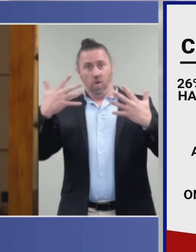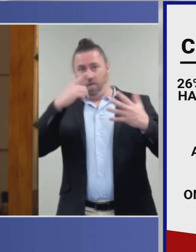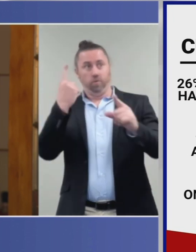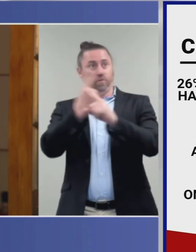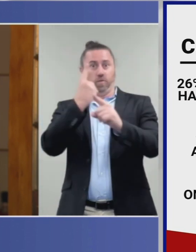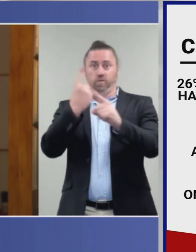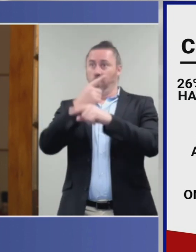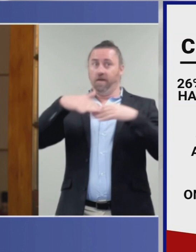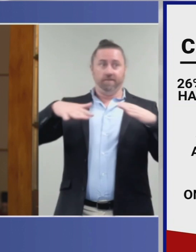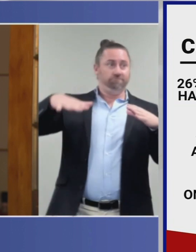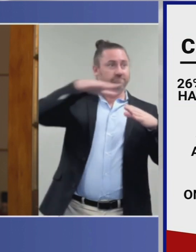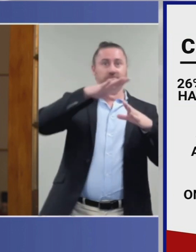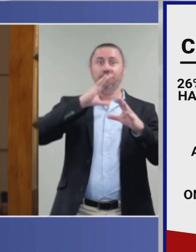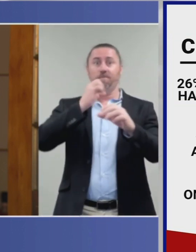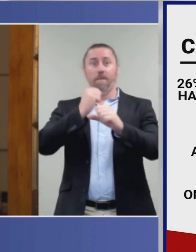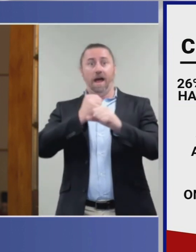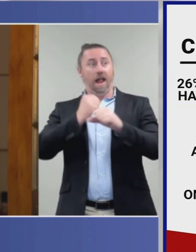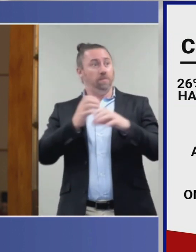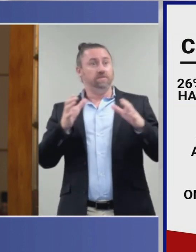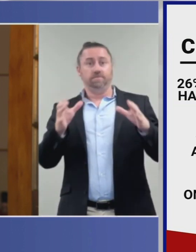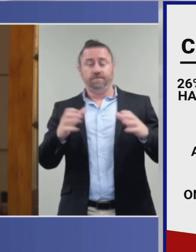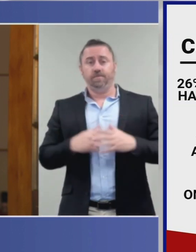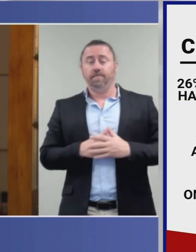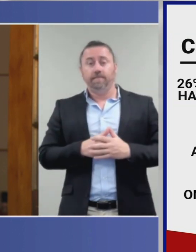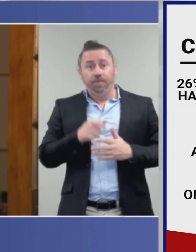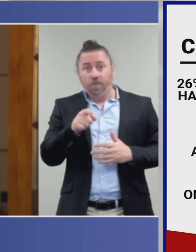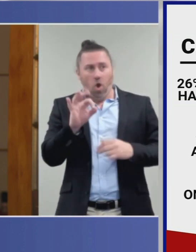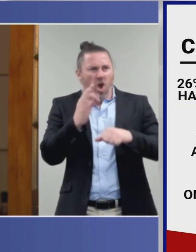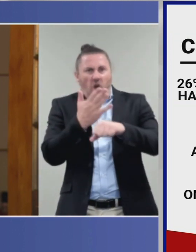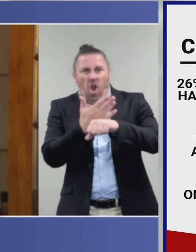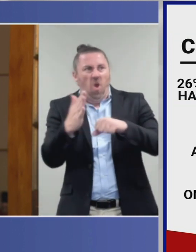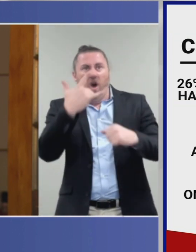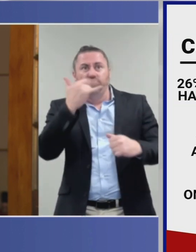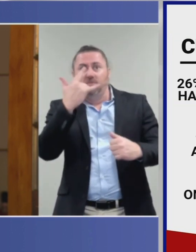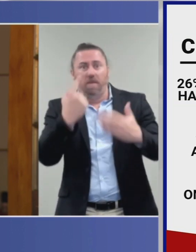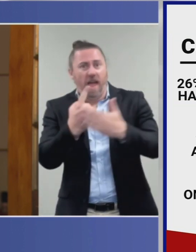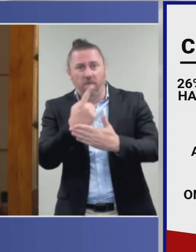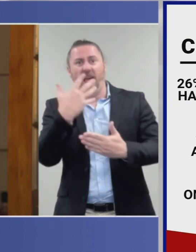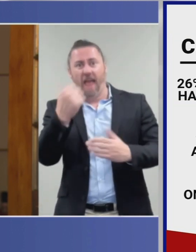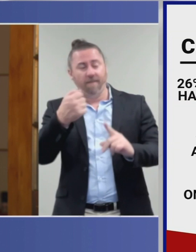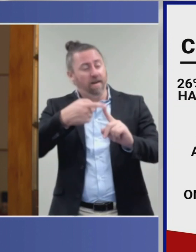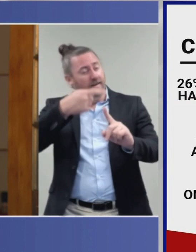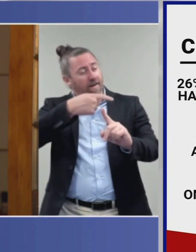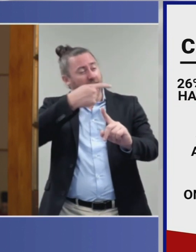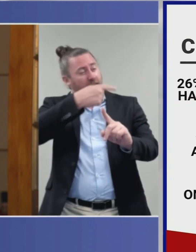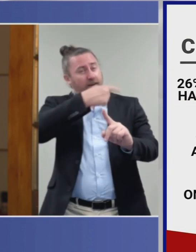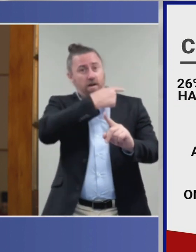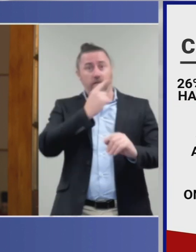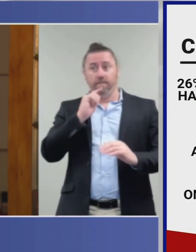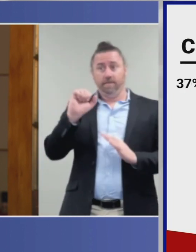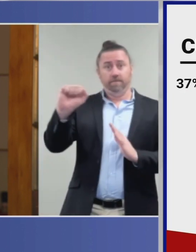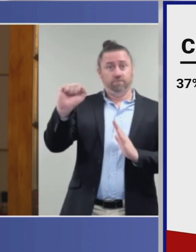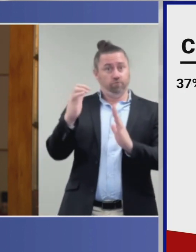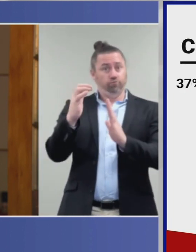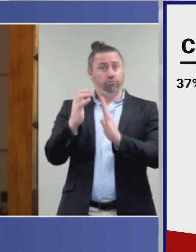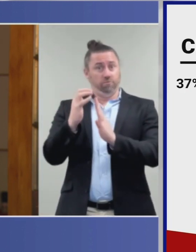And these are not new issues. This report, while dealing specifically in talking to people who work